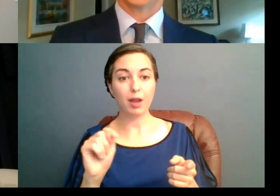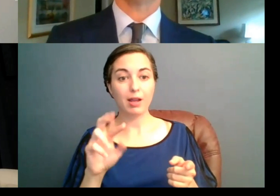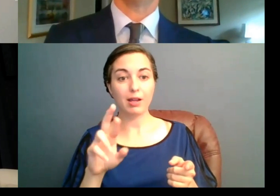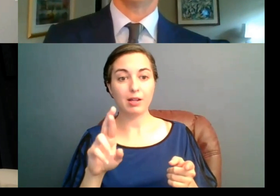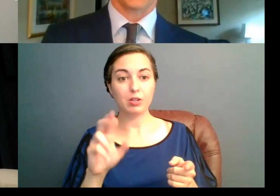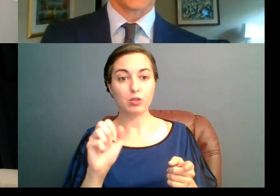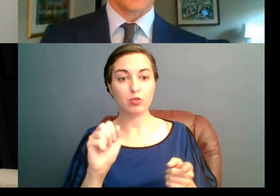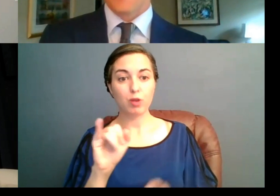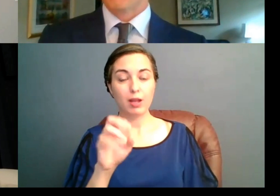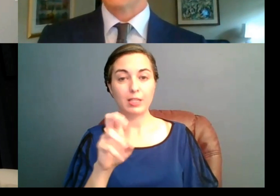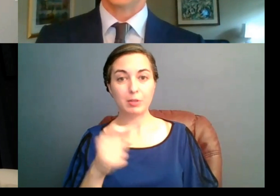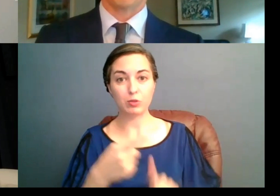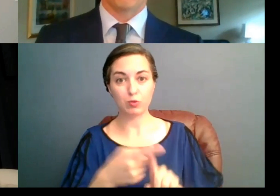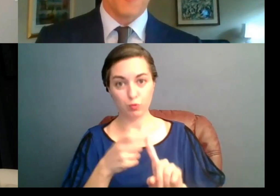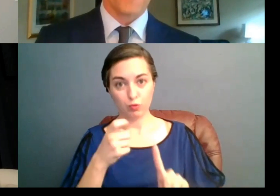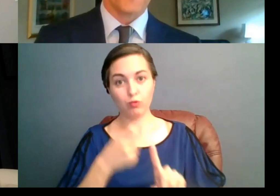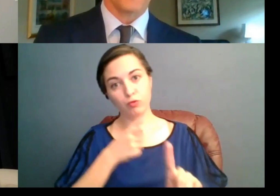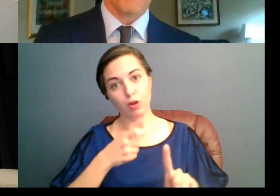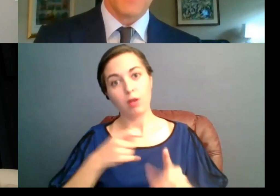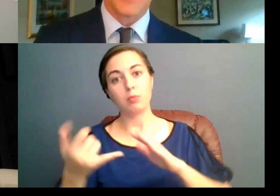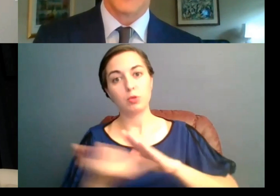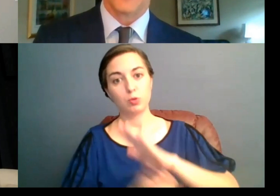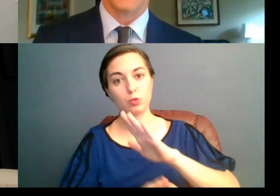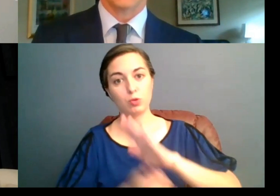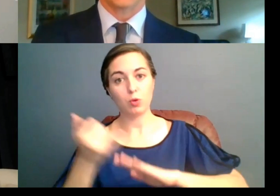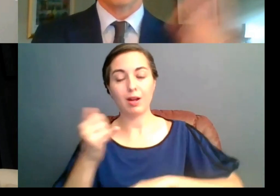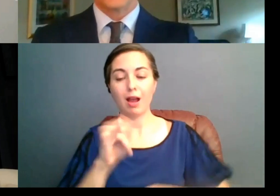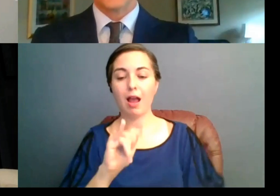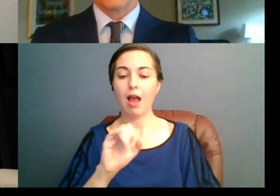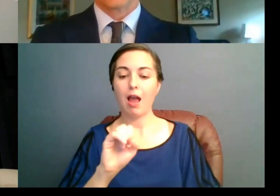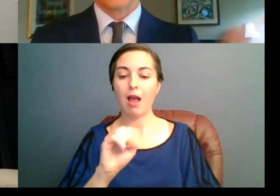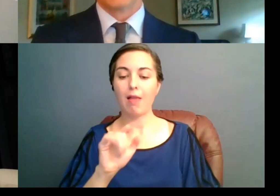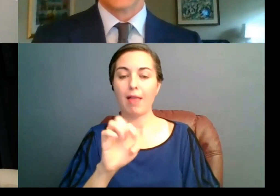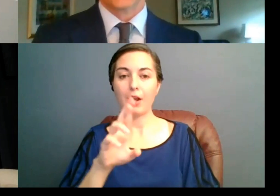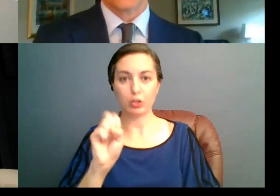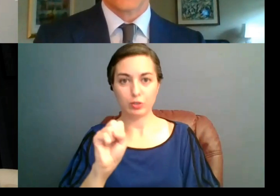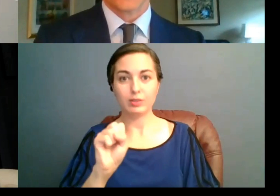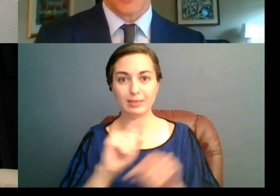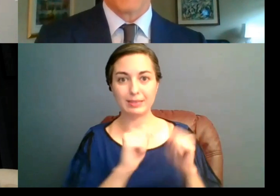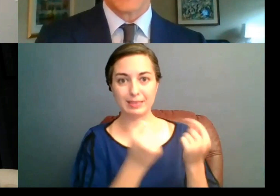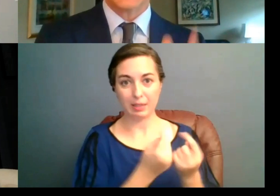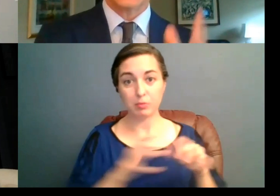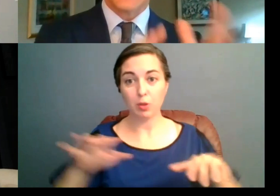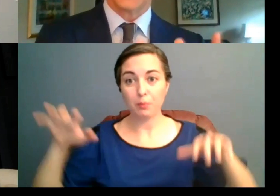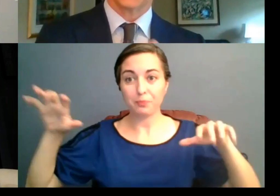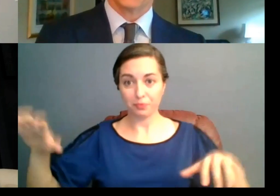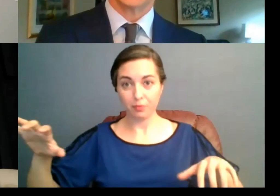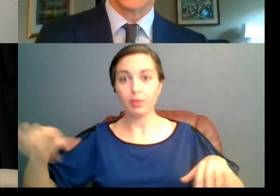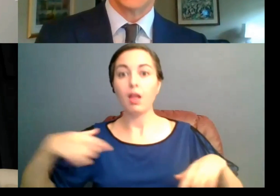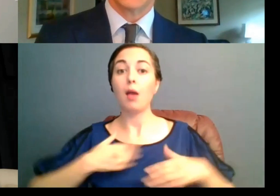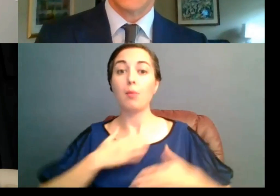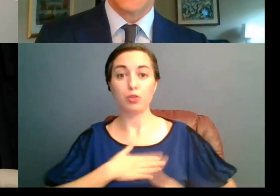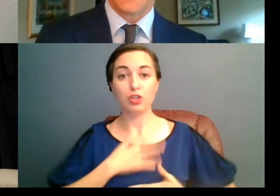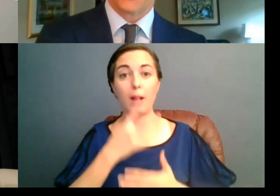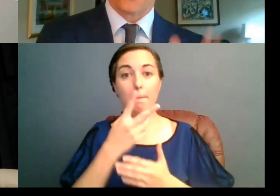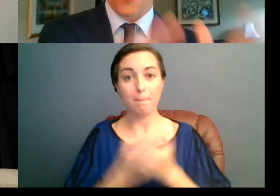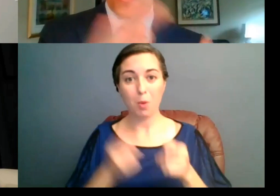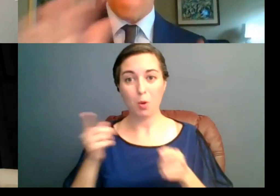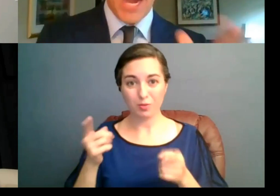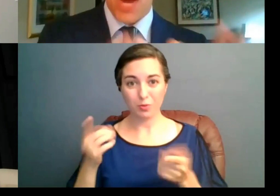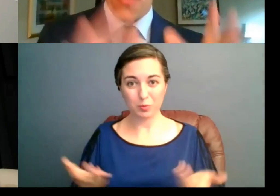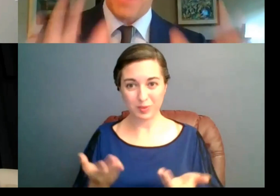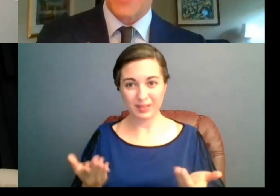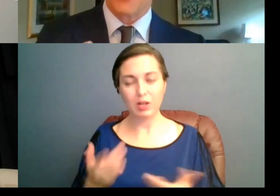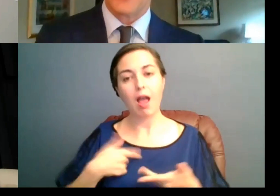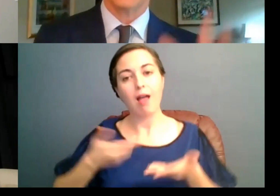in Long Island, New York. Appreciate both of you being here. I'll first let Miss Redmond introduce herself and tell us what she does day to day,